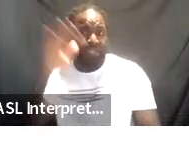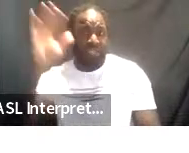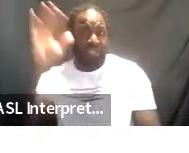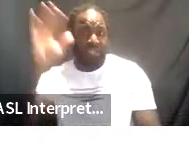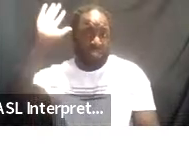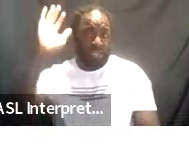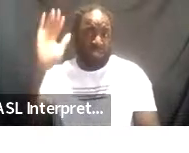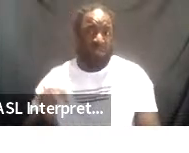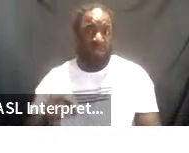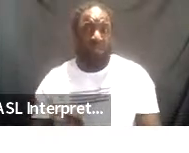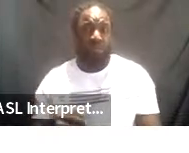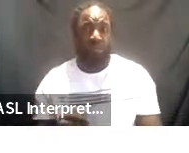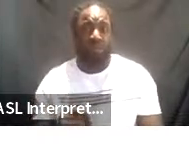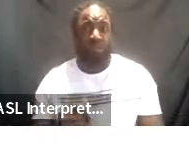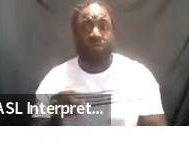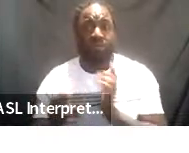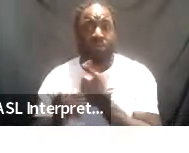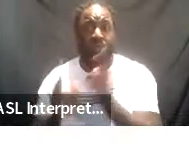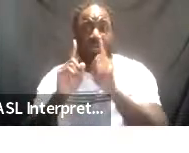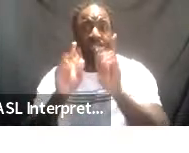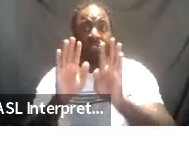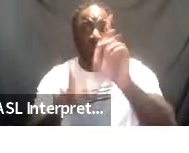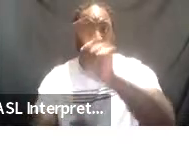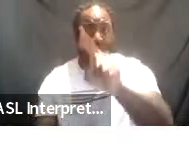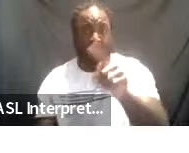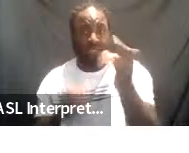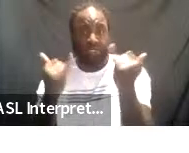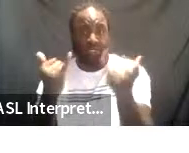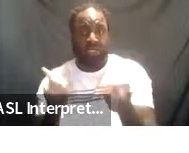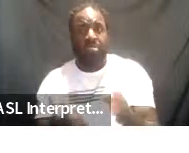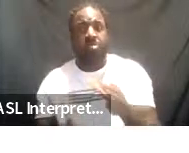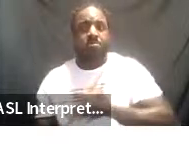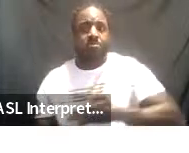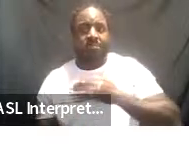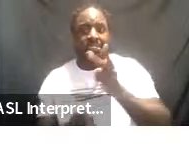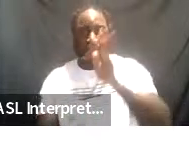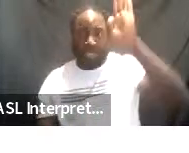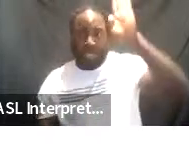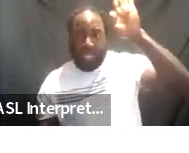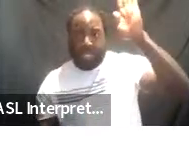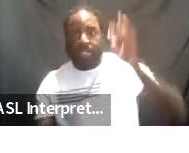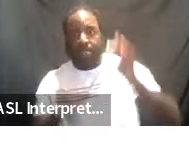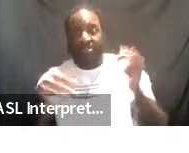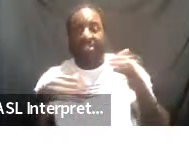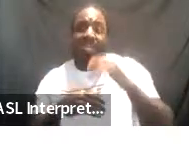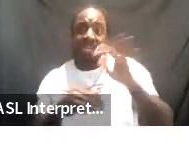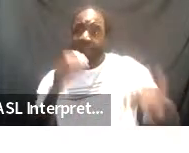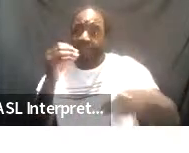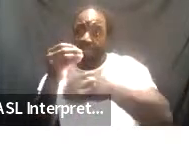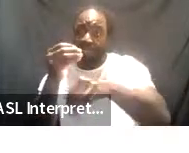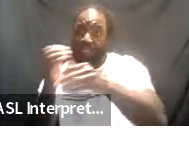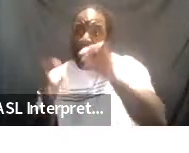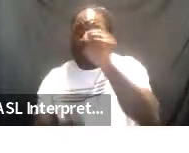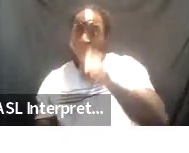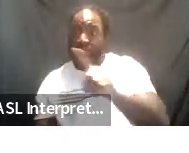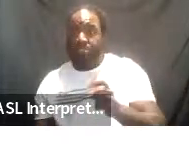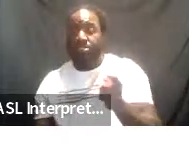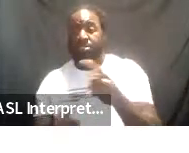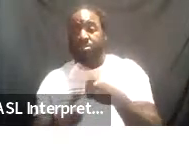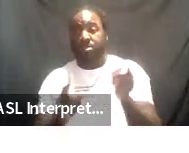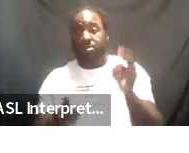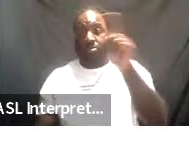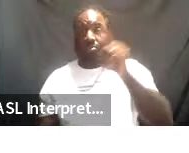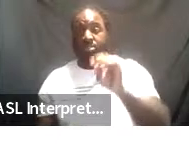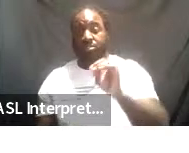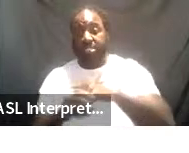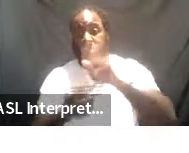your question in the chat now, and then please keep your hand up if you also have additional questions. But the question in the chat was, will this